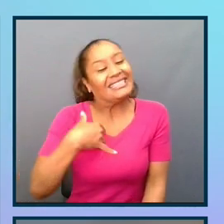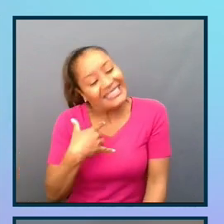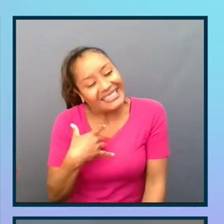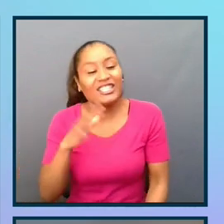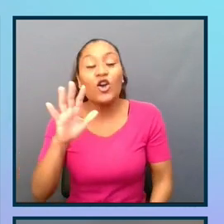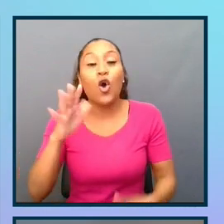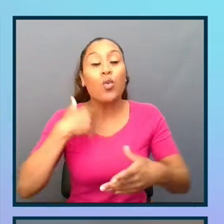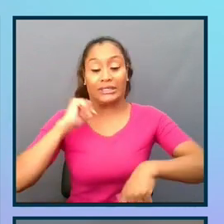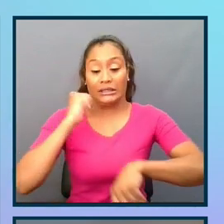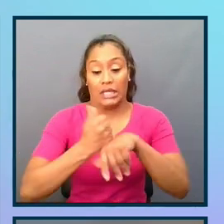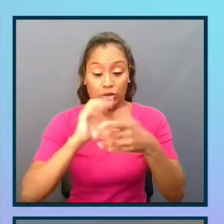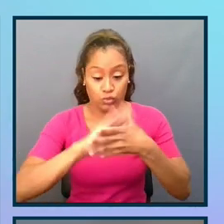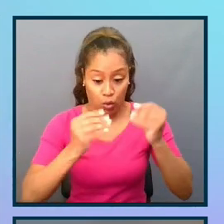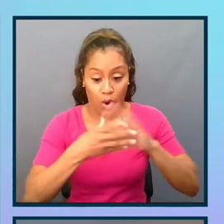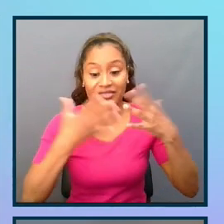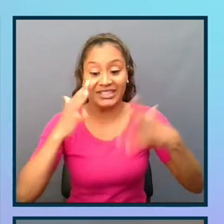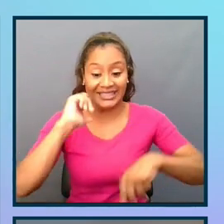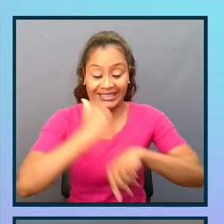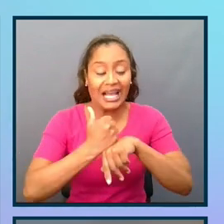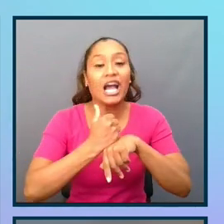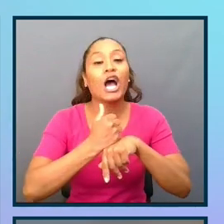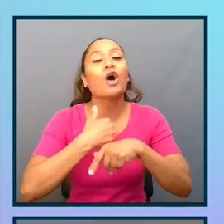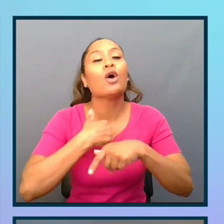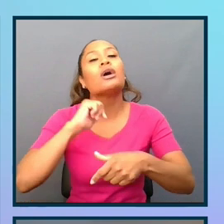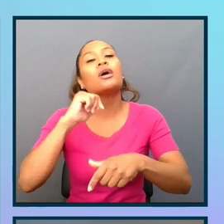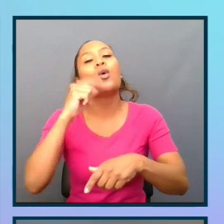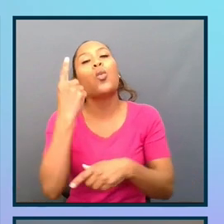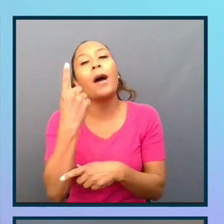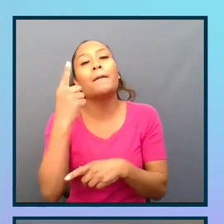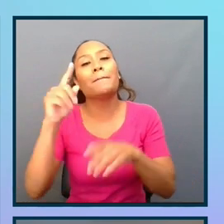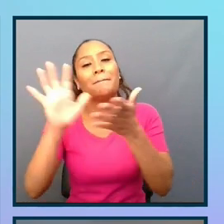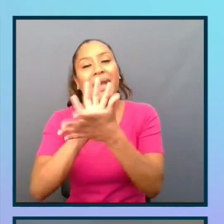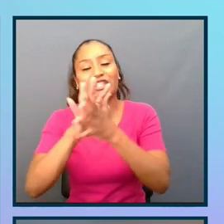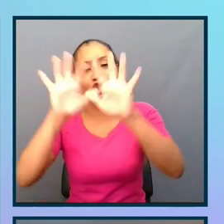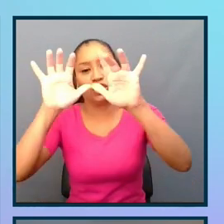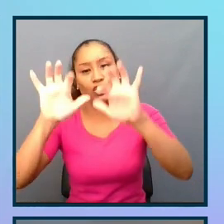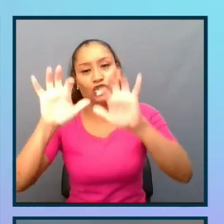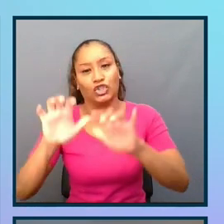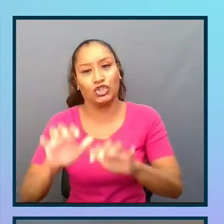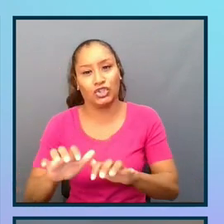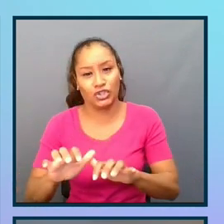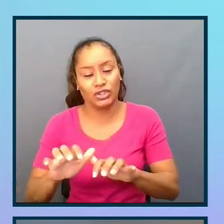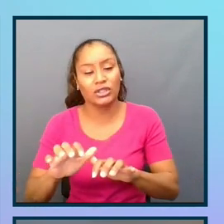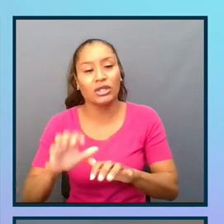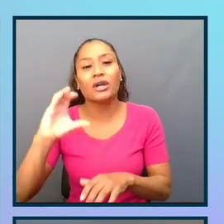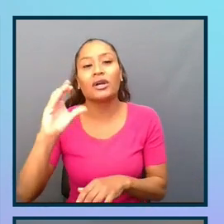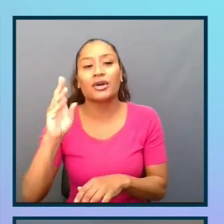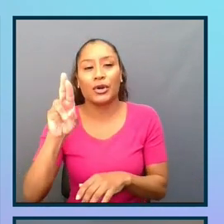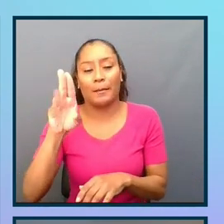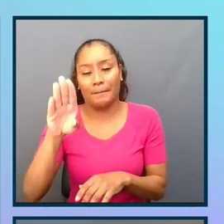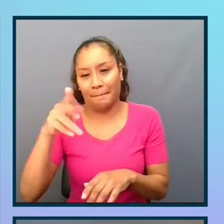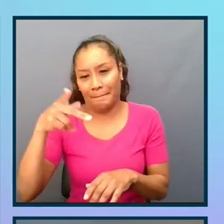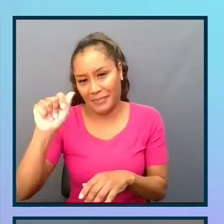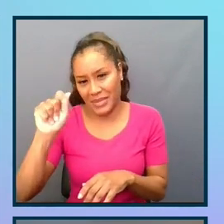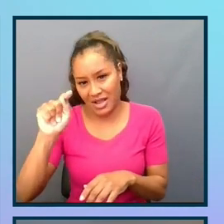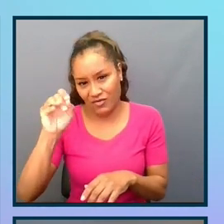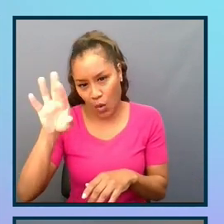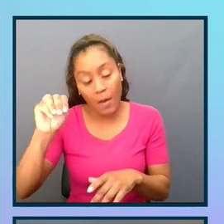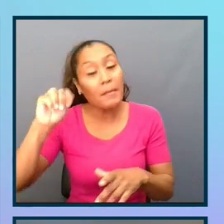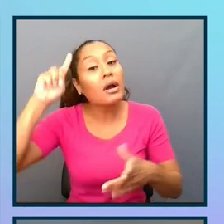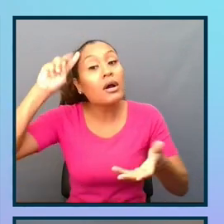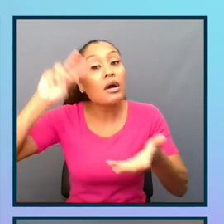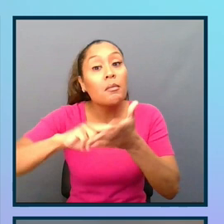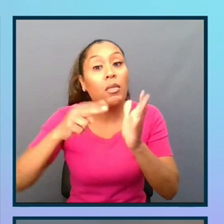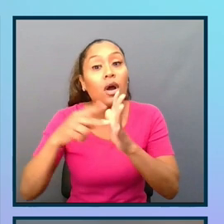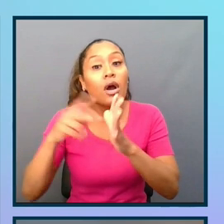are defined, we create an accessibility one pager for each component per platform. The one pager is intended to be